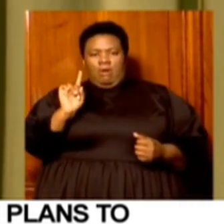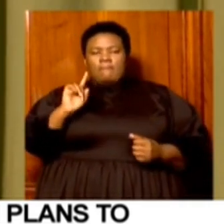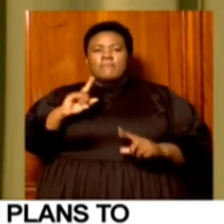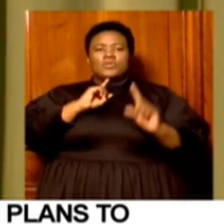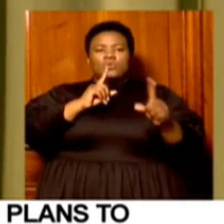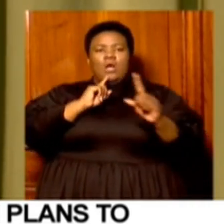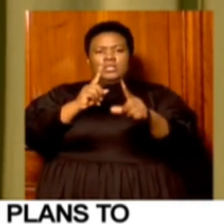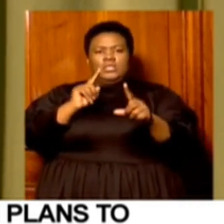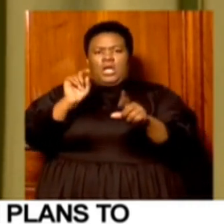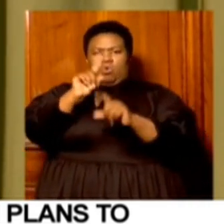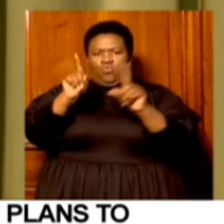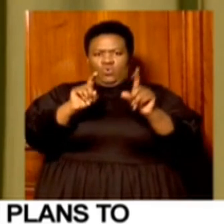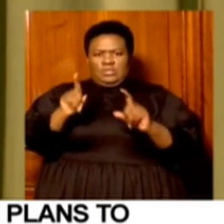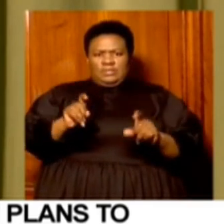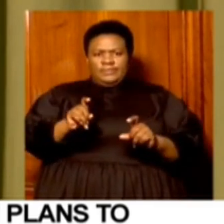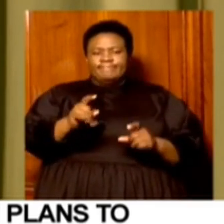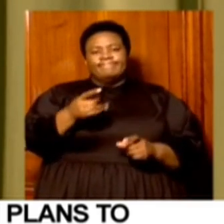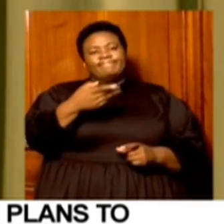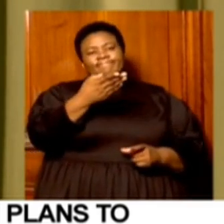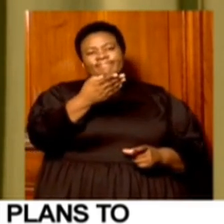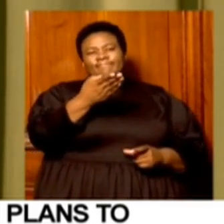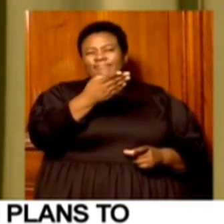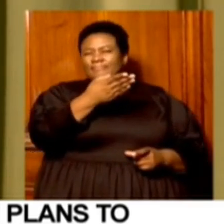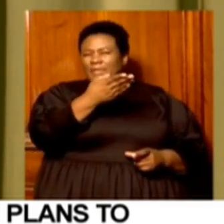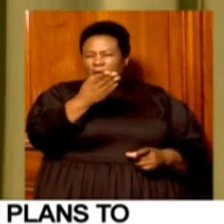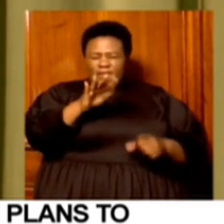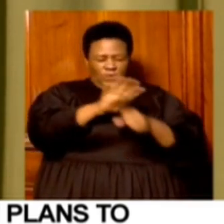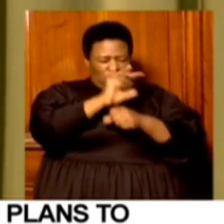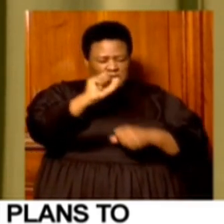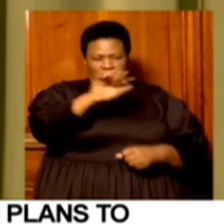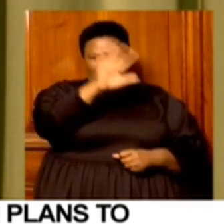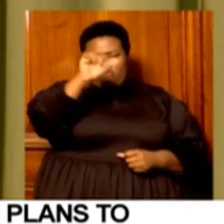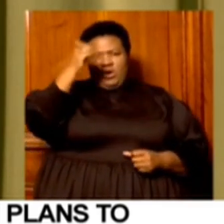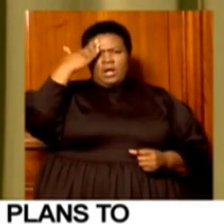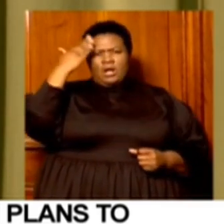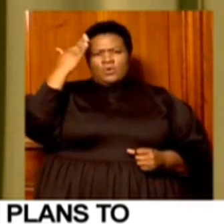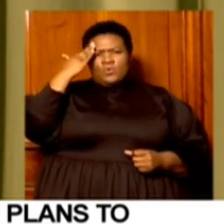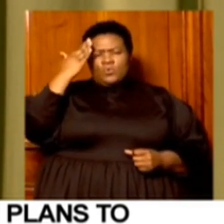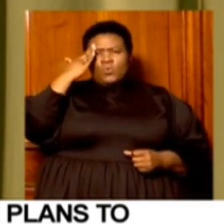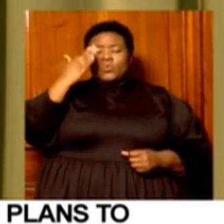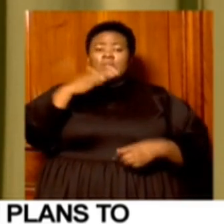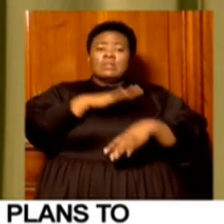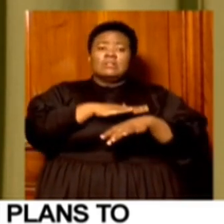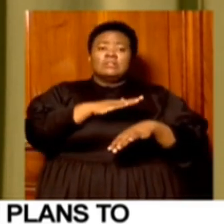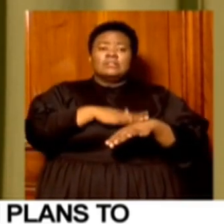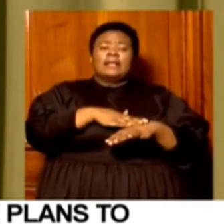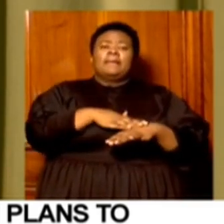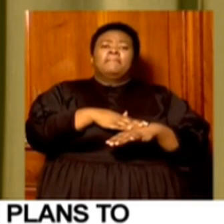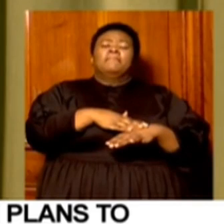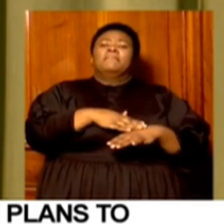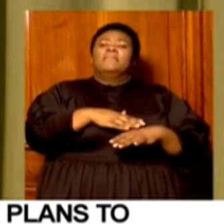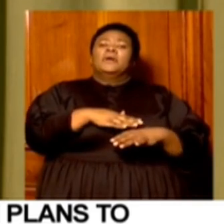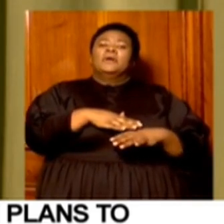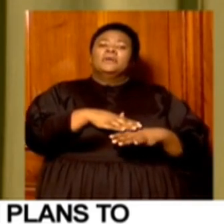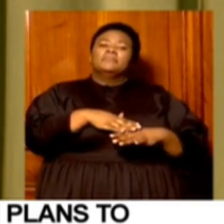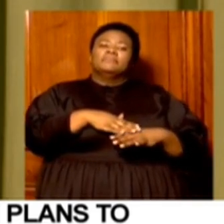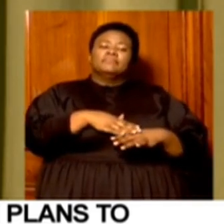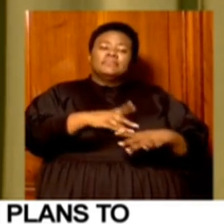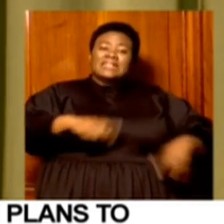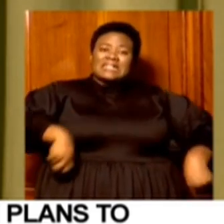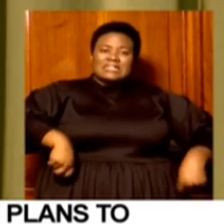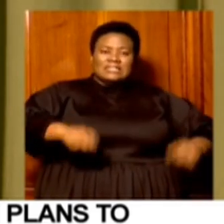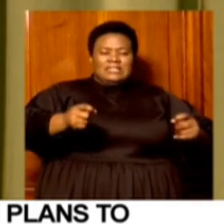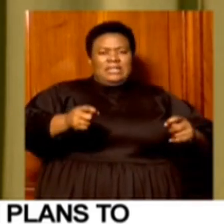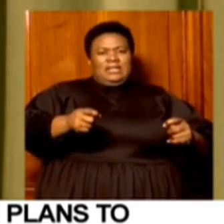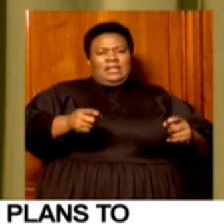the whole of South Africa will know that when the sale of liquor was allowed on the 1st of